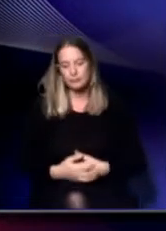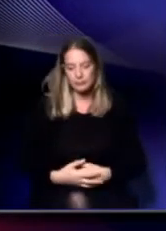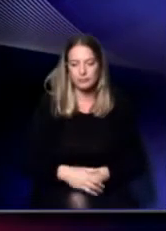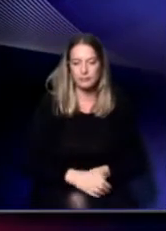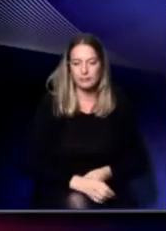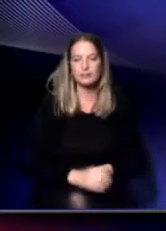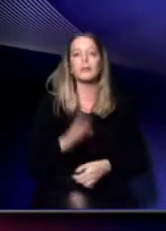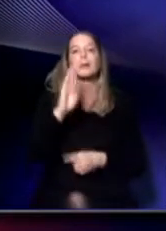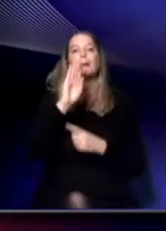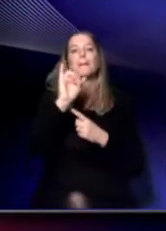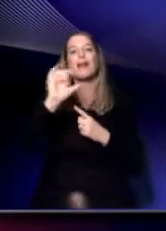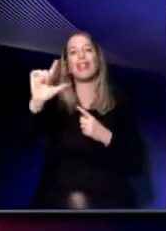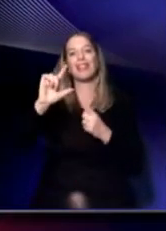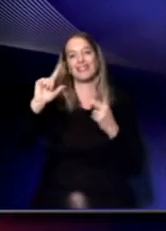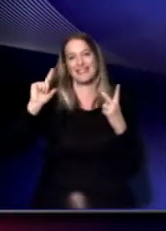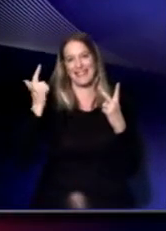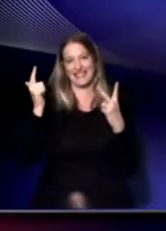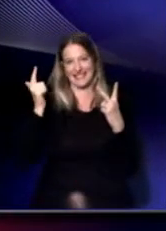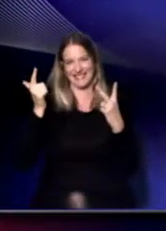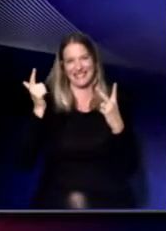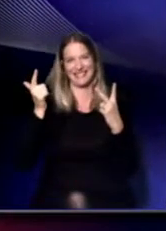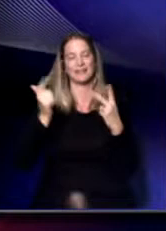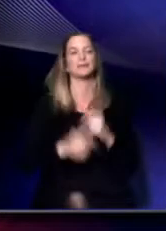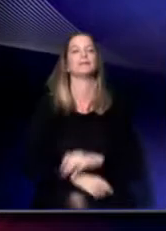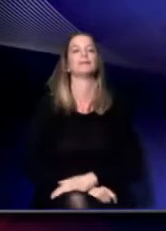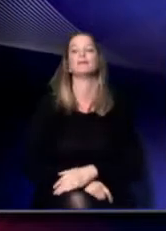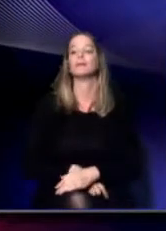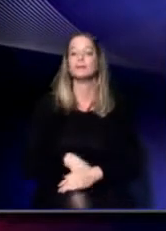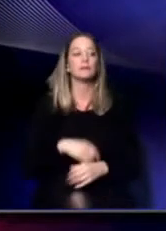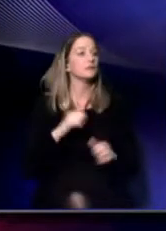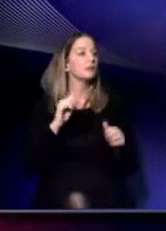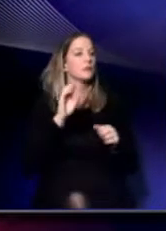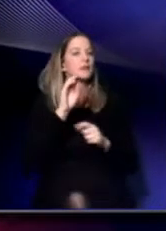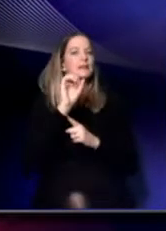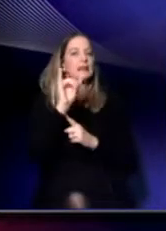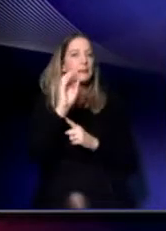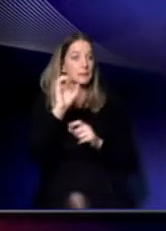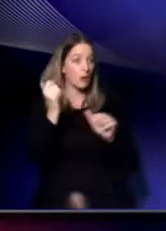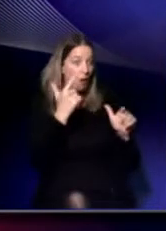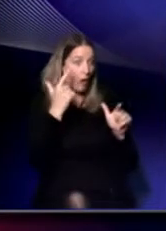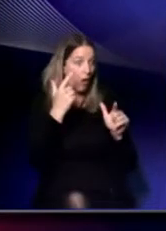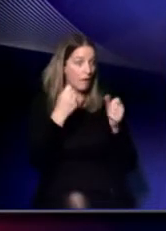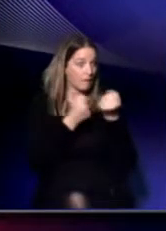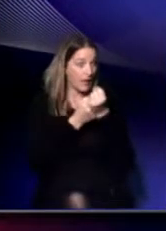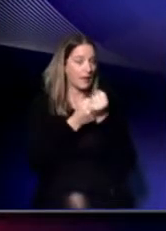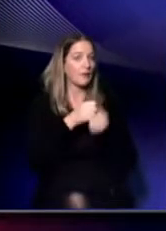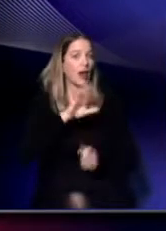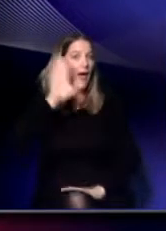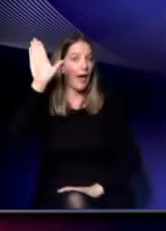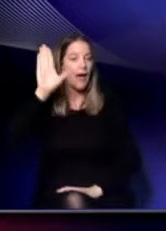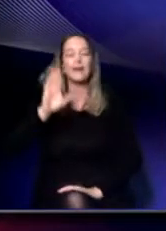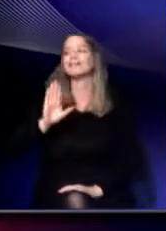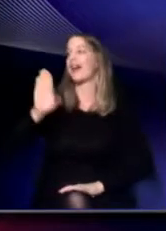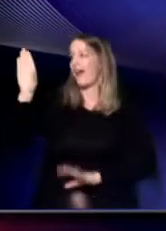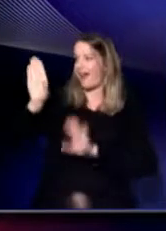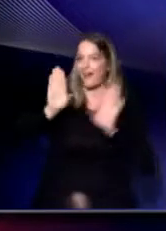I second it. Okay. All in favor say aye. Aye. Aye. Aye.